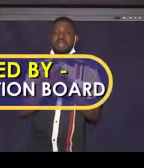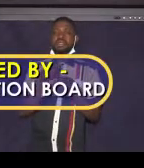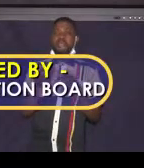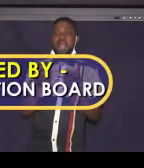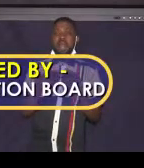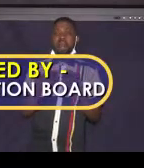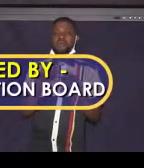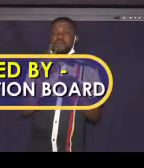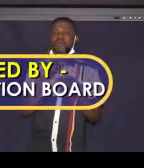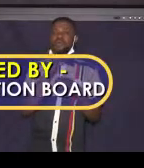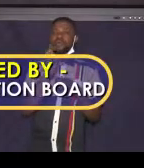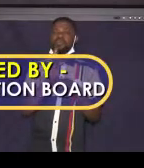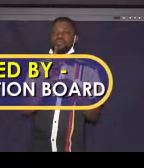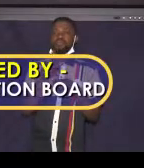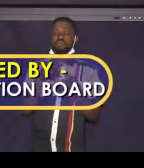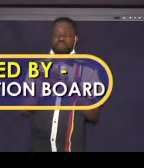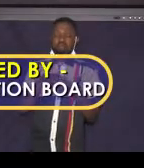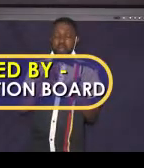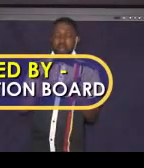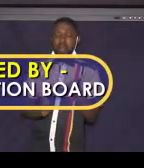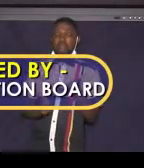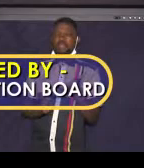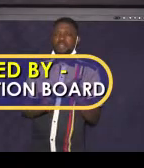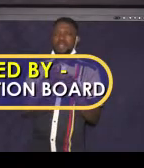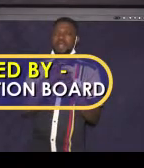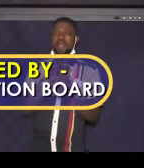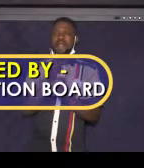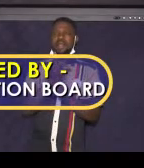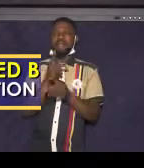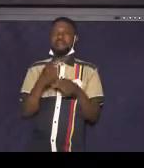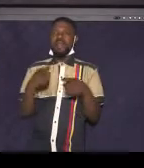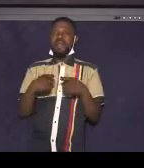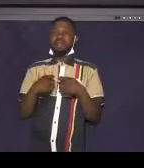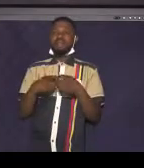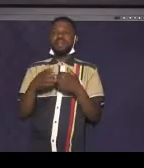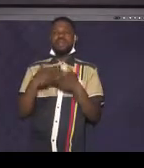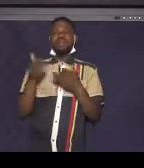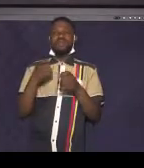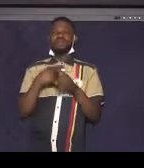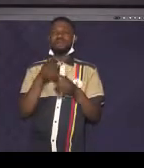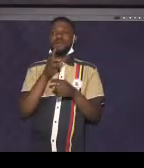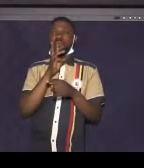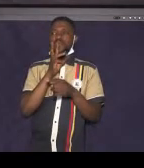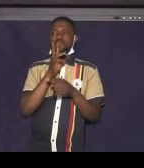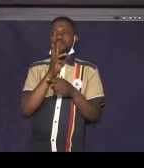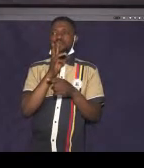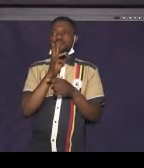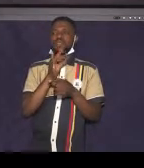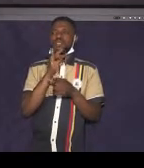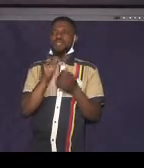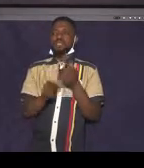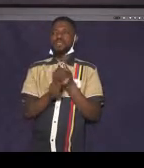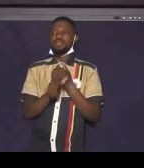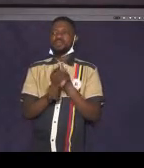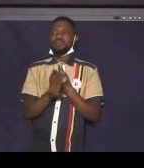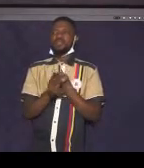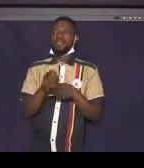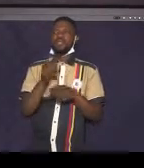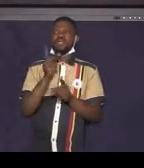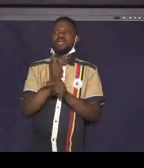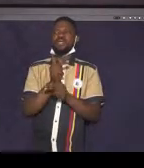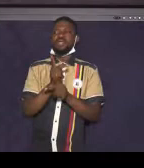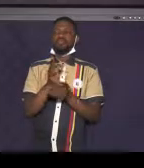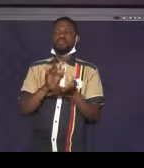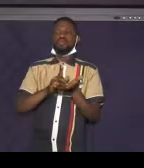using, you should unplug it, and keep electronics away from water. It's dangerous. So next one